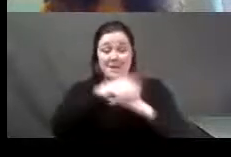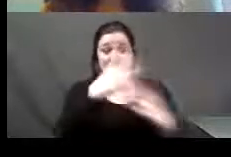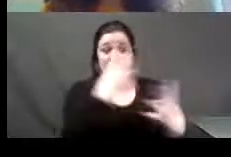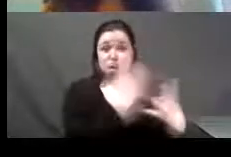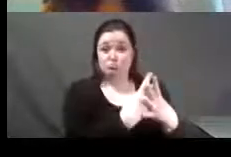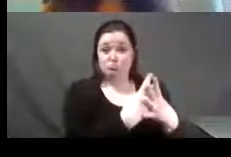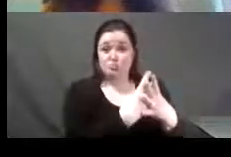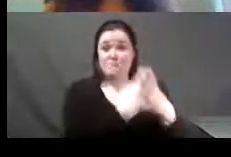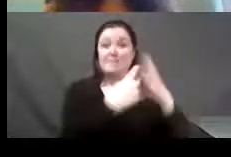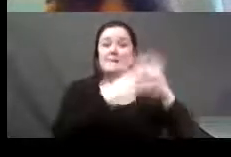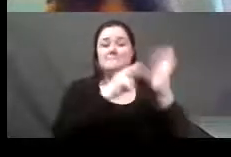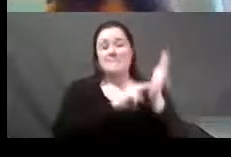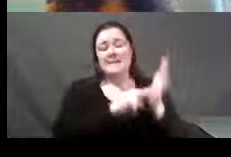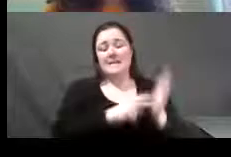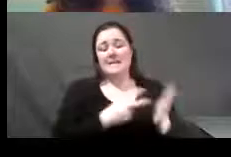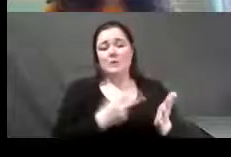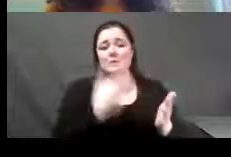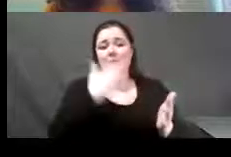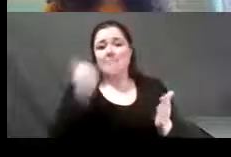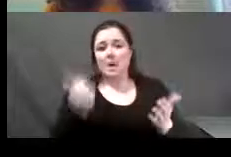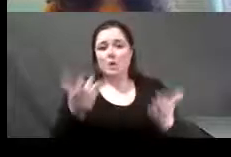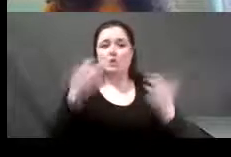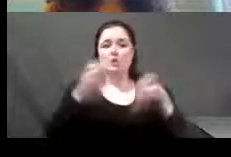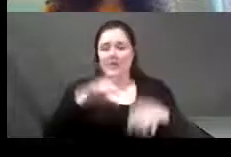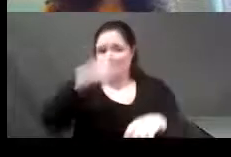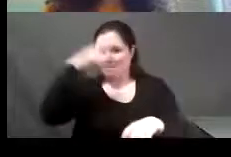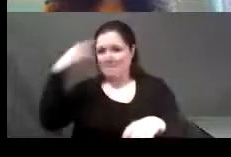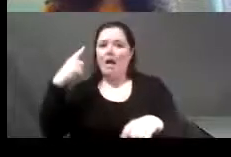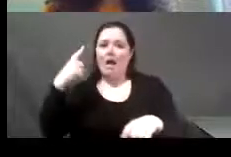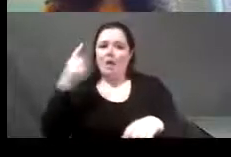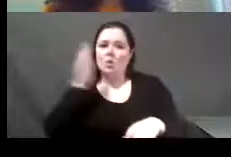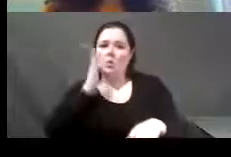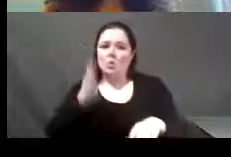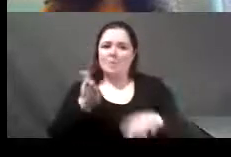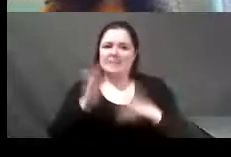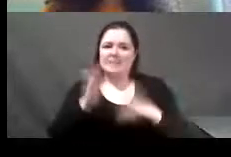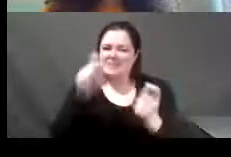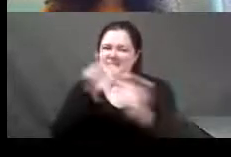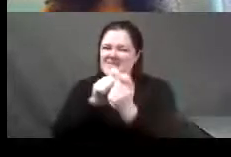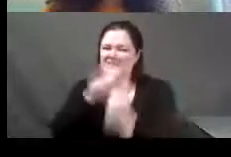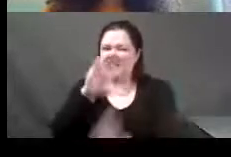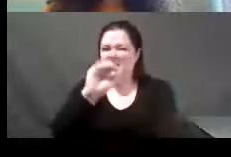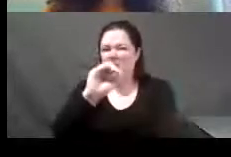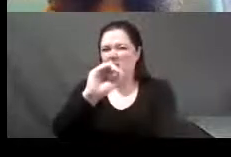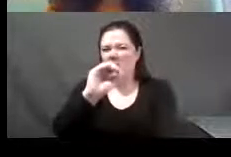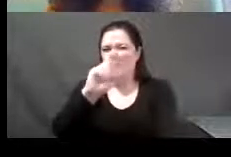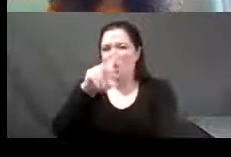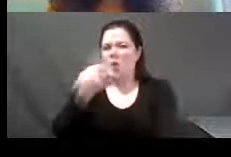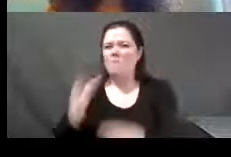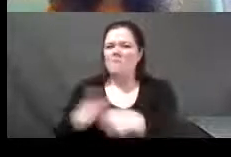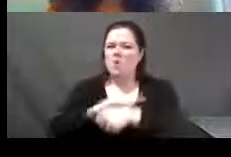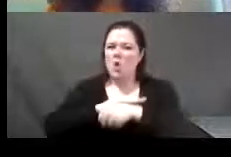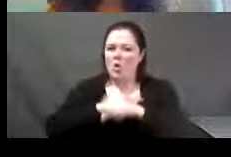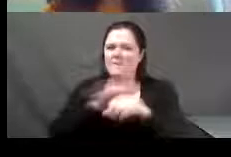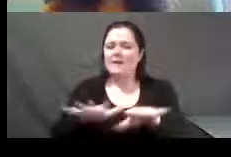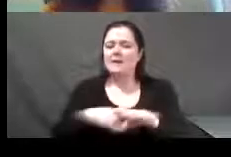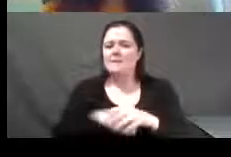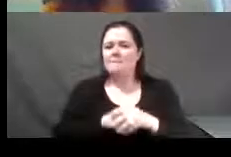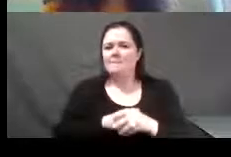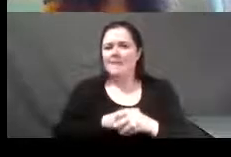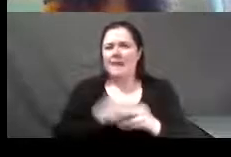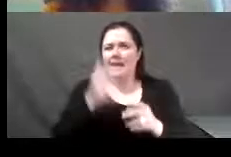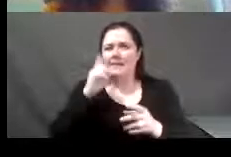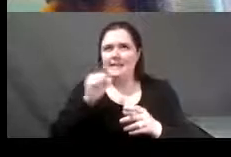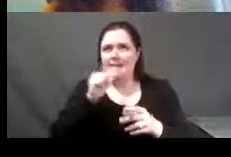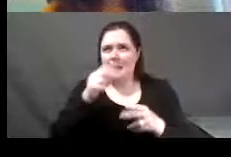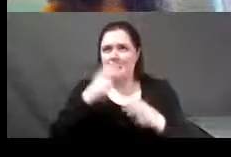are more likely to die, especially with COVID. And again, I don't think I said this exact